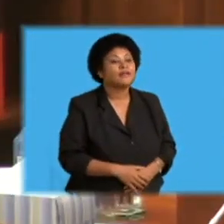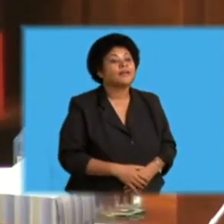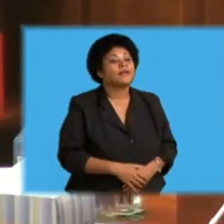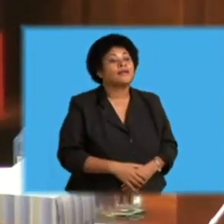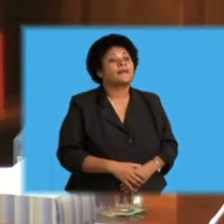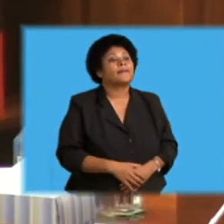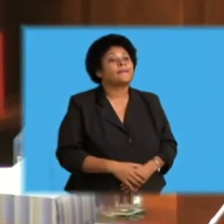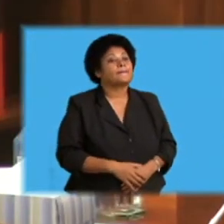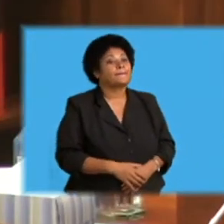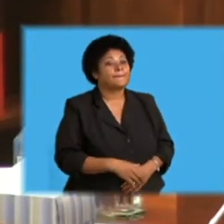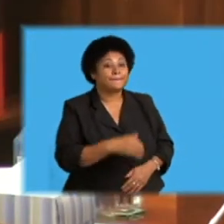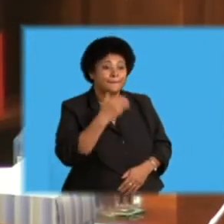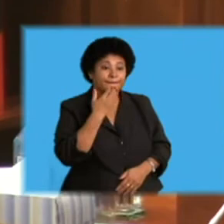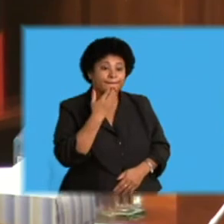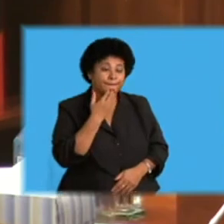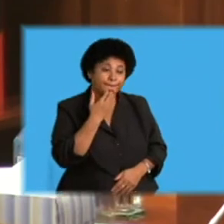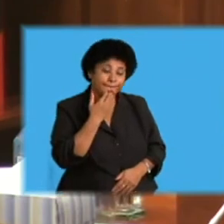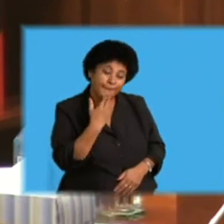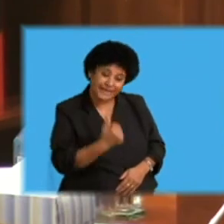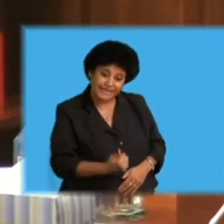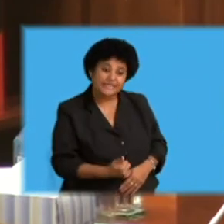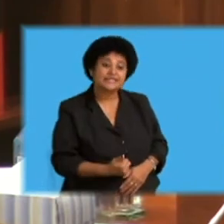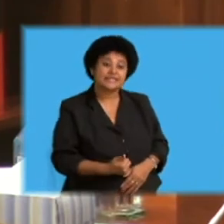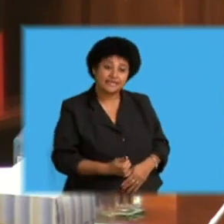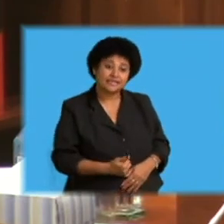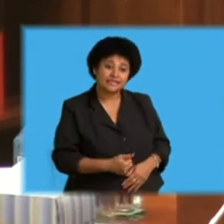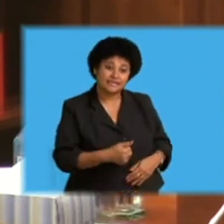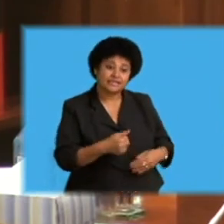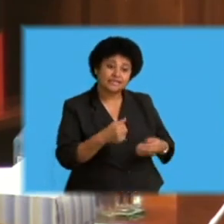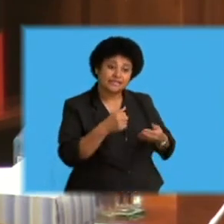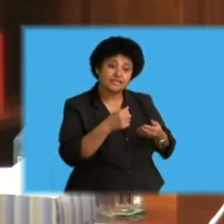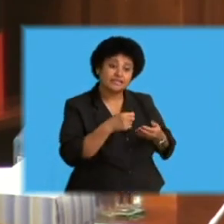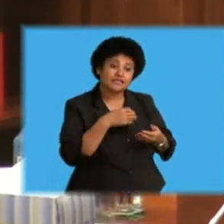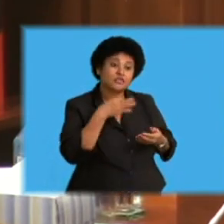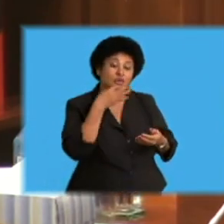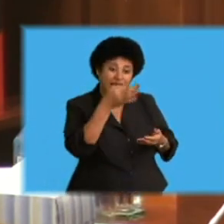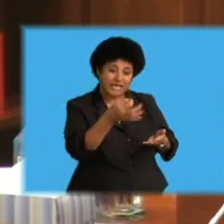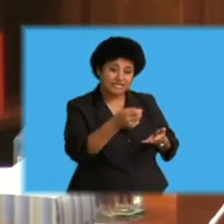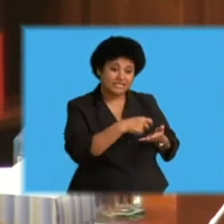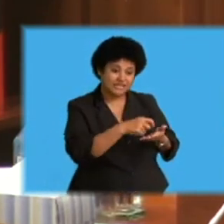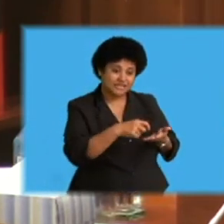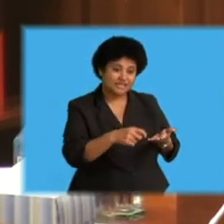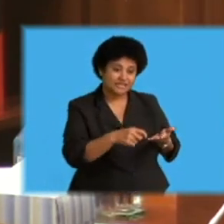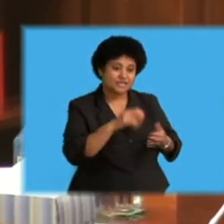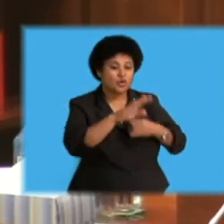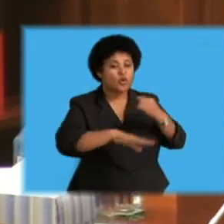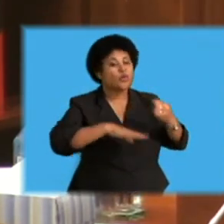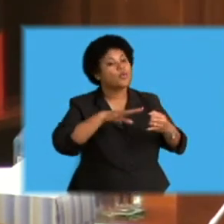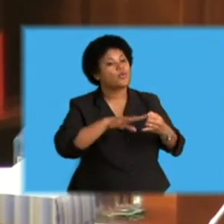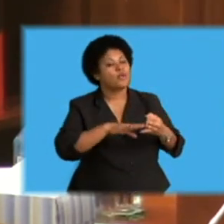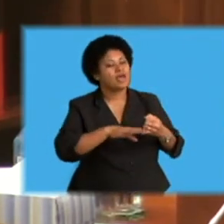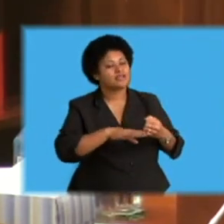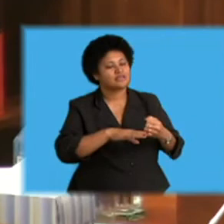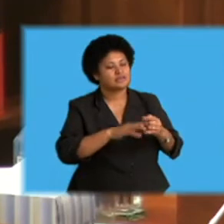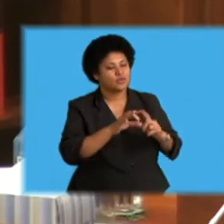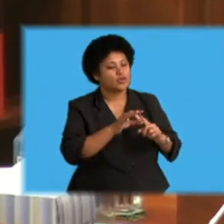and therefore that's, you can ask a written question, therefore I will give the last question to the Honourable Asir